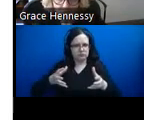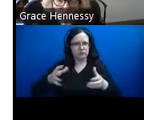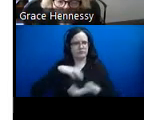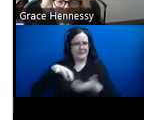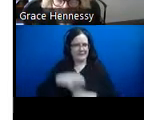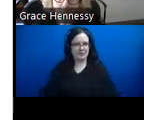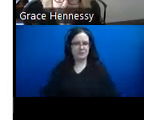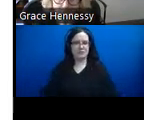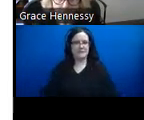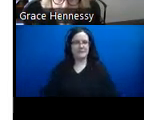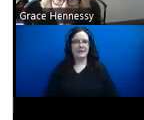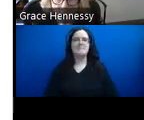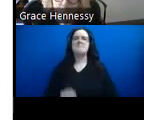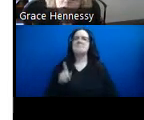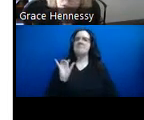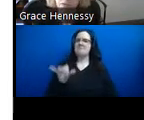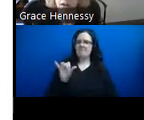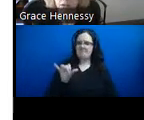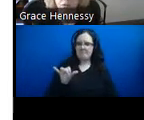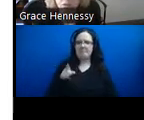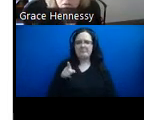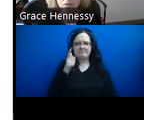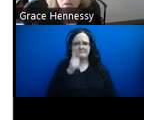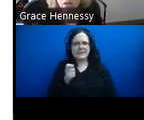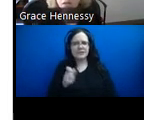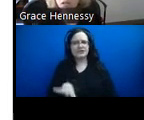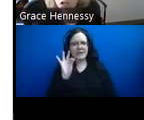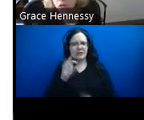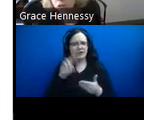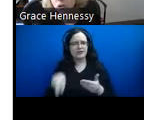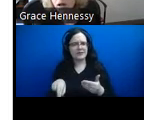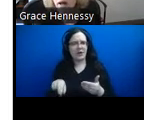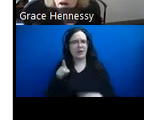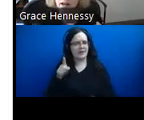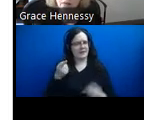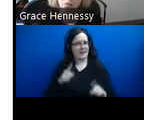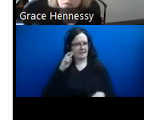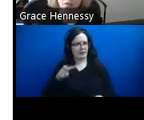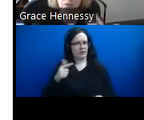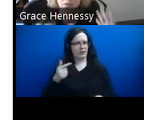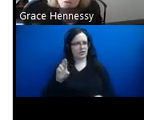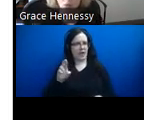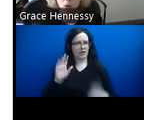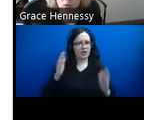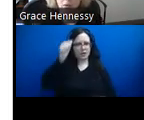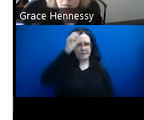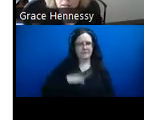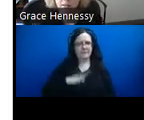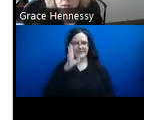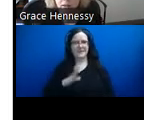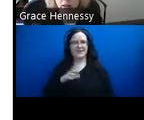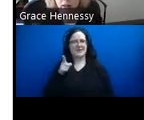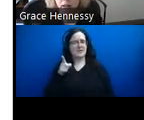they found they had some very interesting findings from this. So when they looked at gender, again, this sort of fits in with the Wardle and